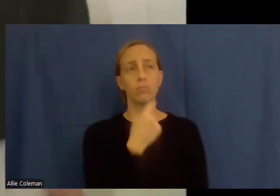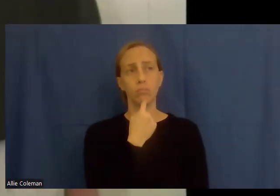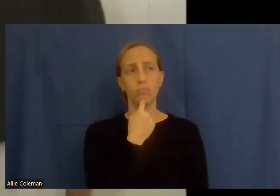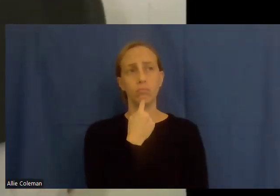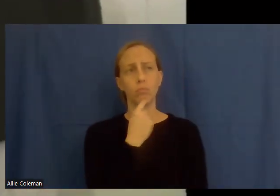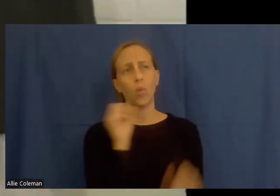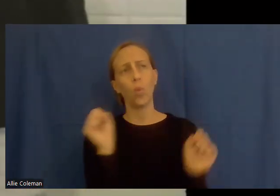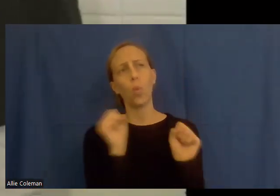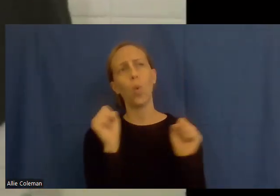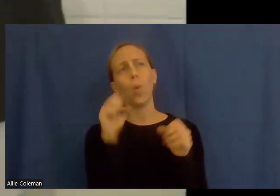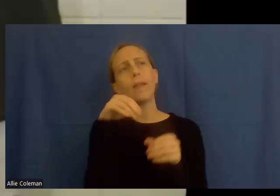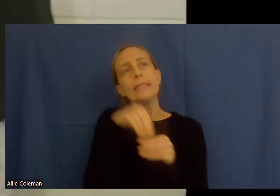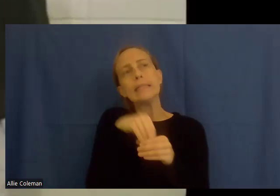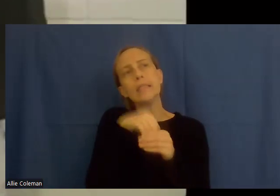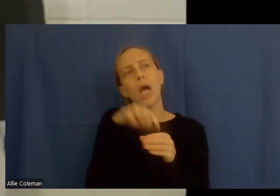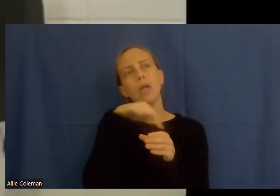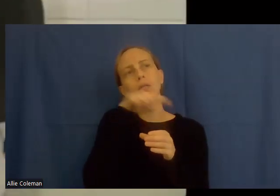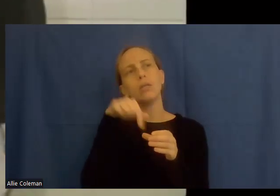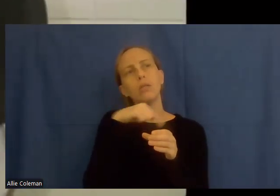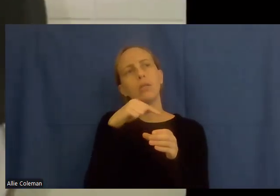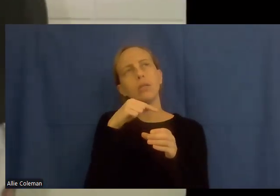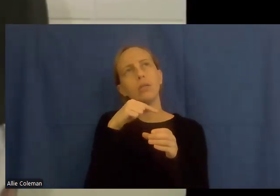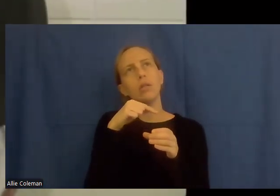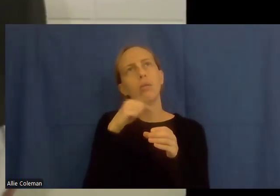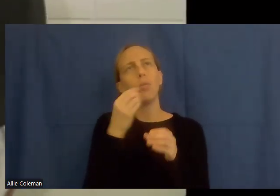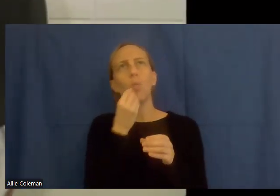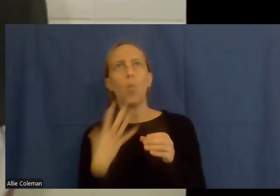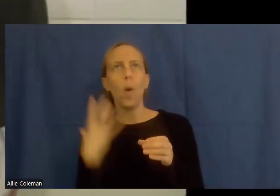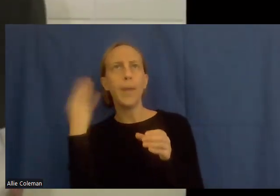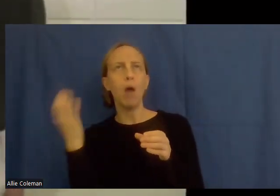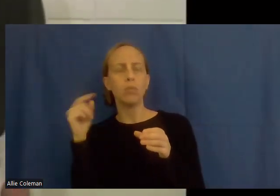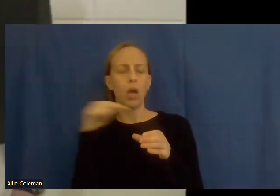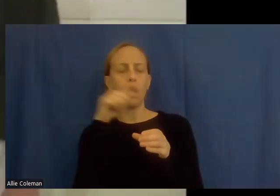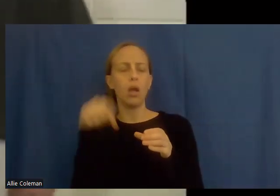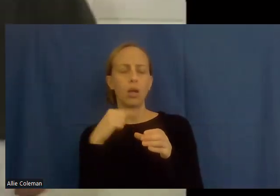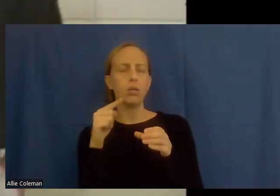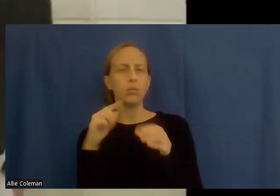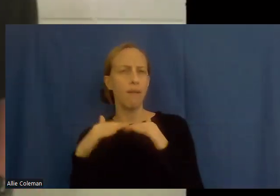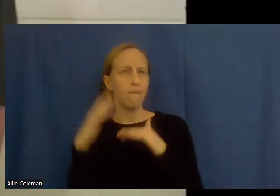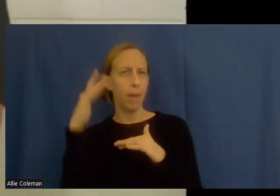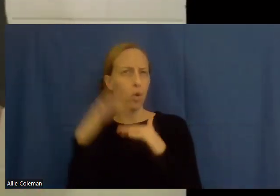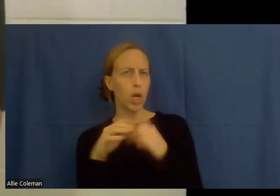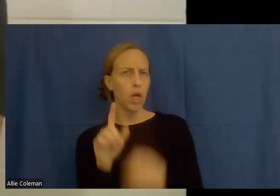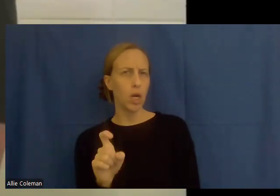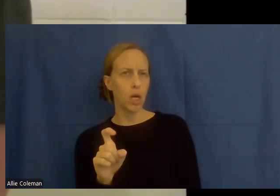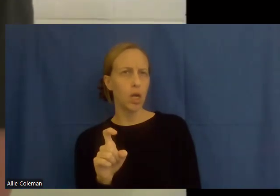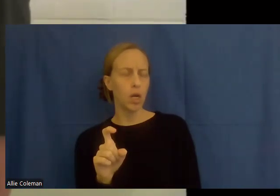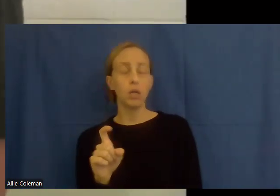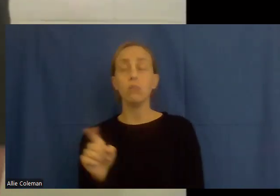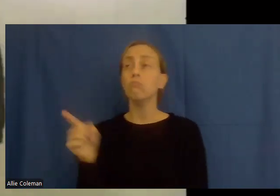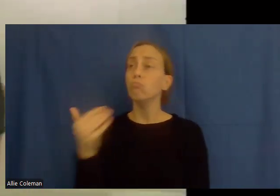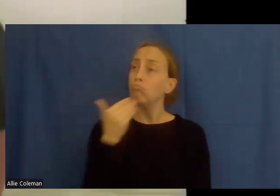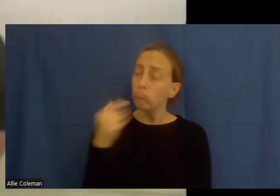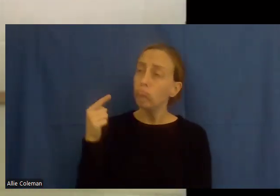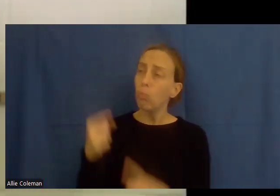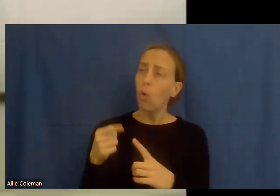outside, so it's like evaporating. It's like evaporating? Okay, he's got some good points, and right off the bat, he's